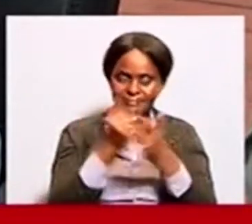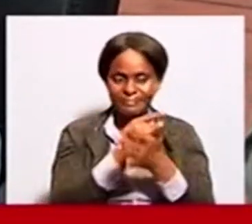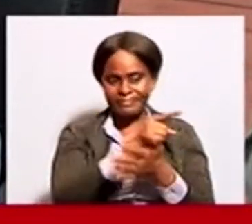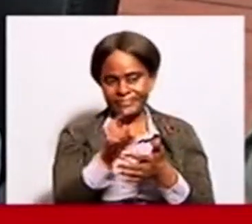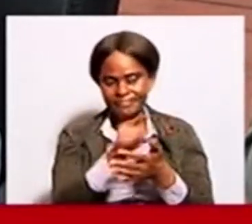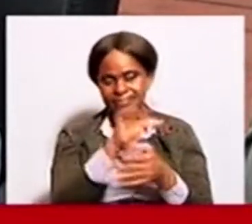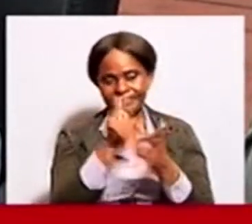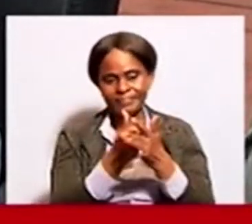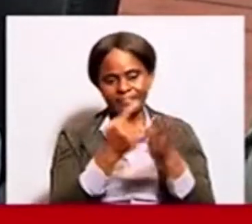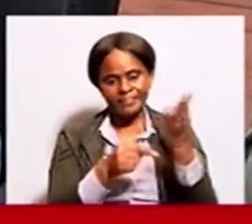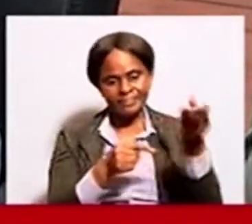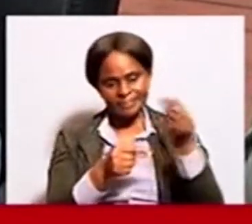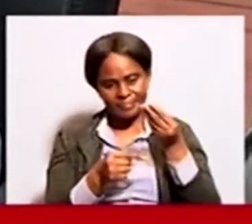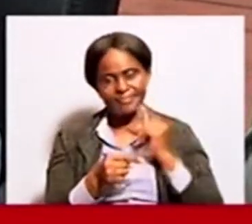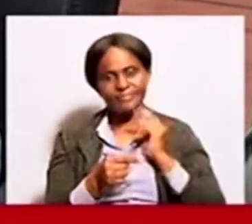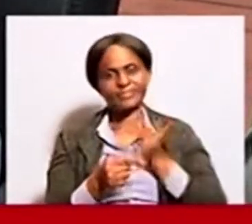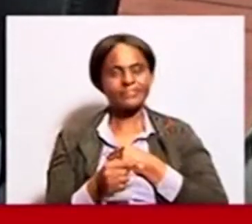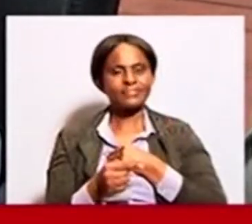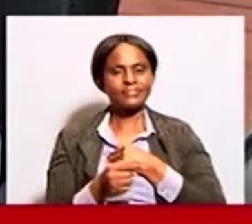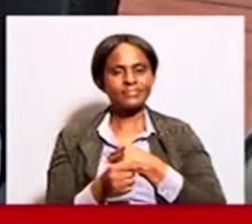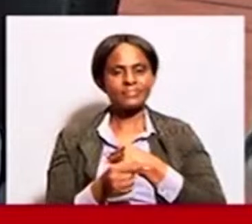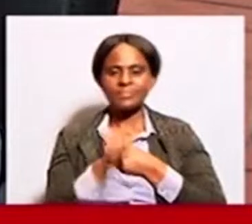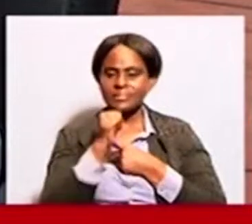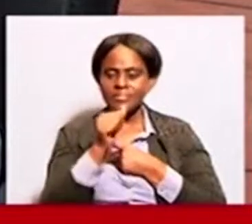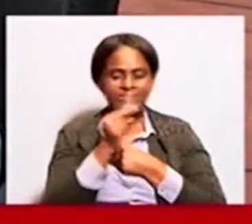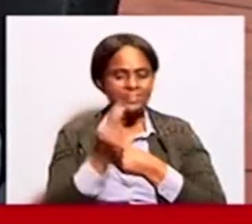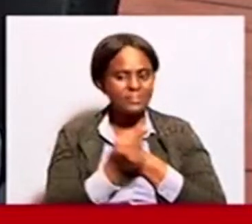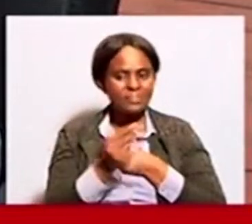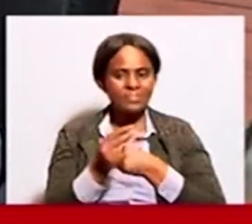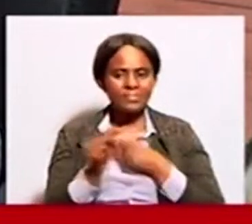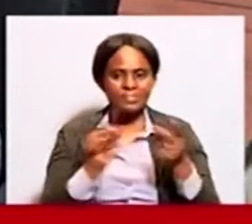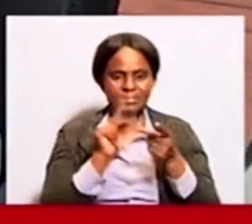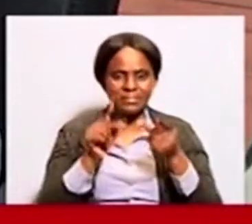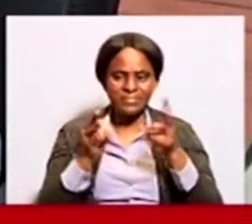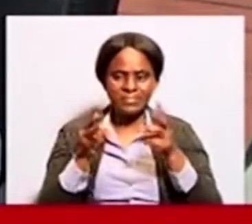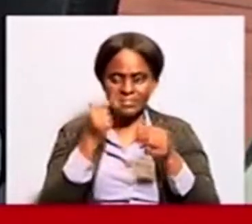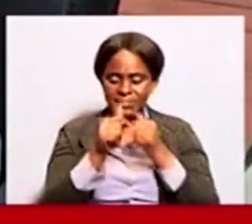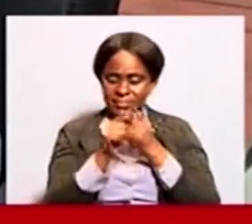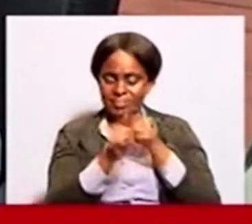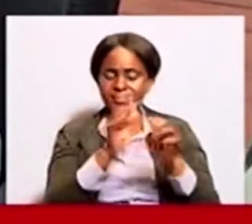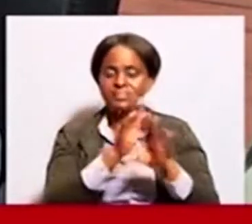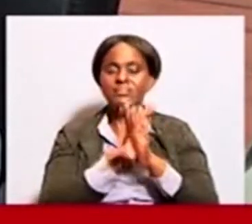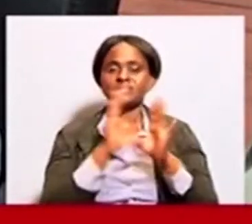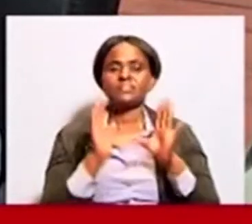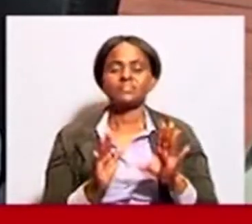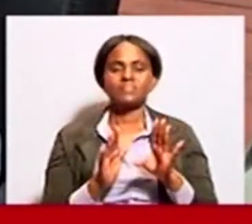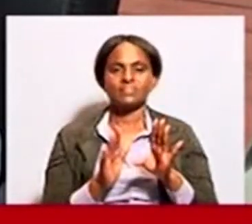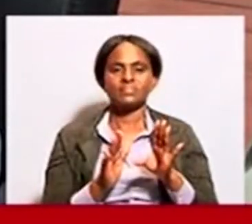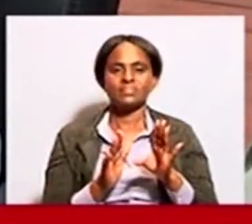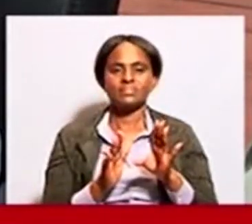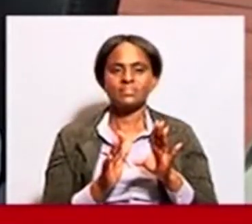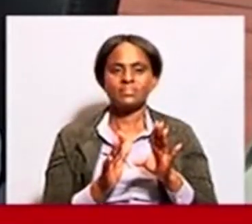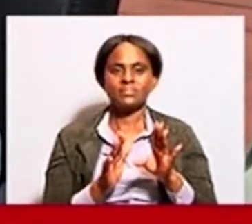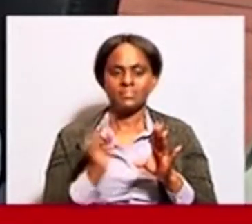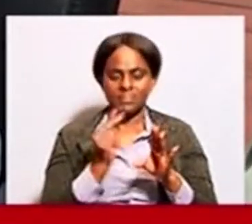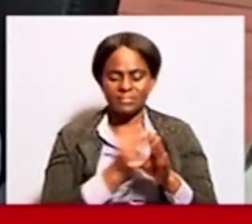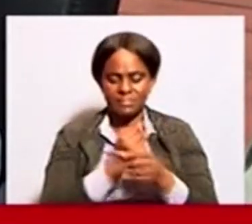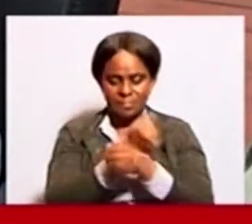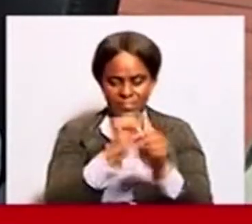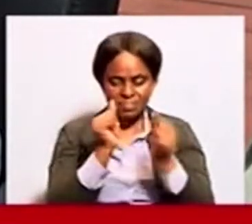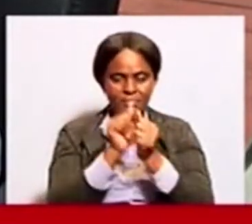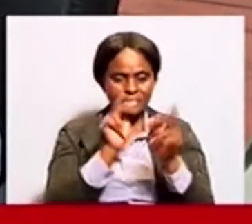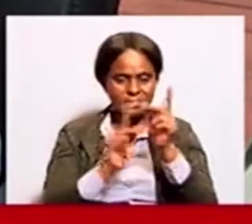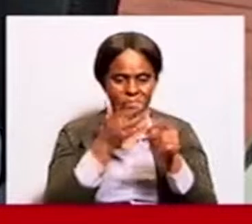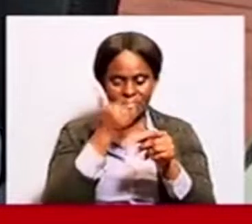you are giving to us is not as the way you are? Because these are Zambians. We are dealing with people, we